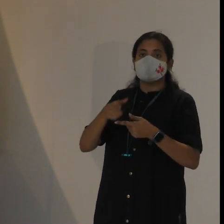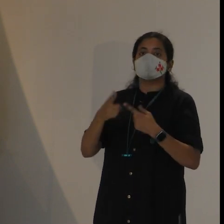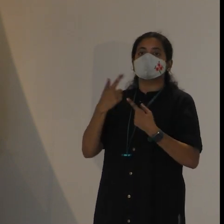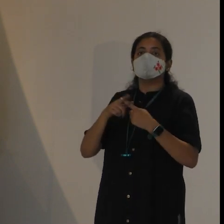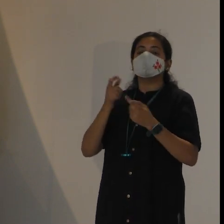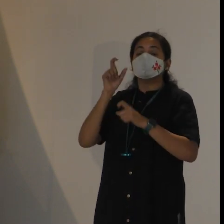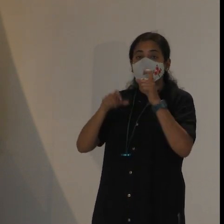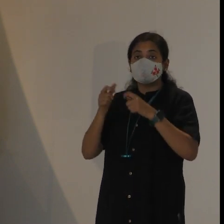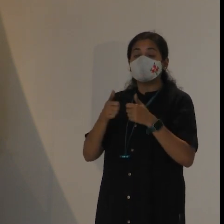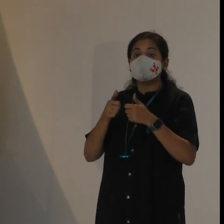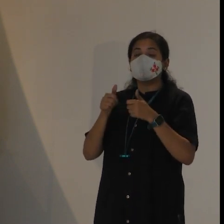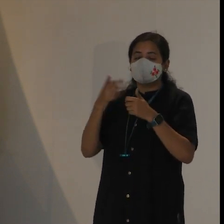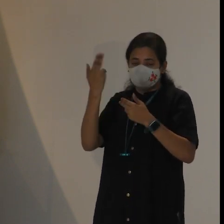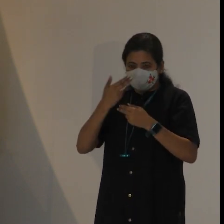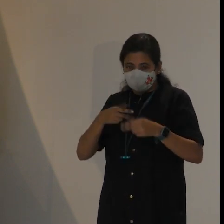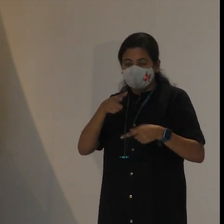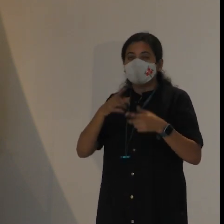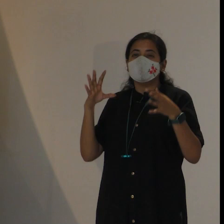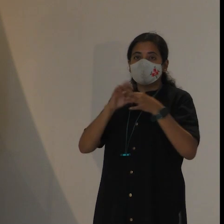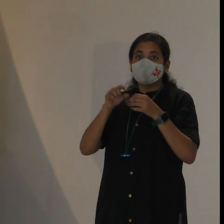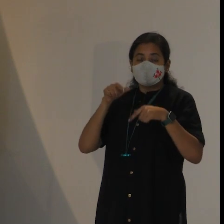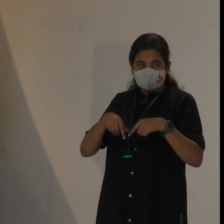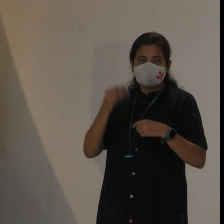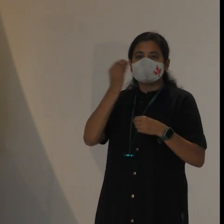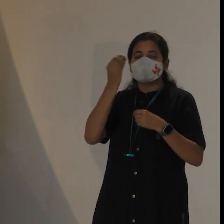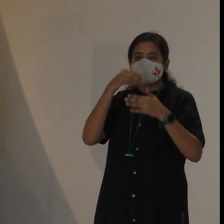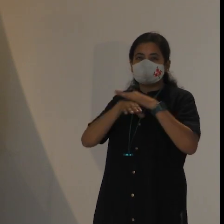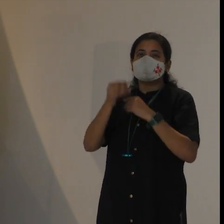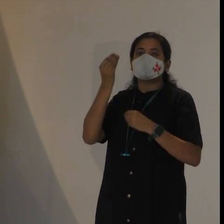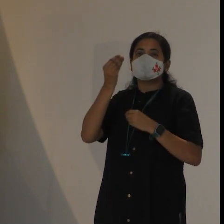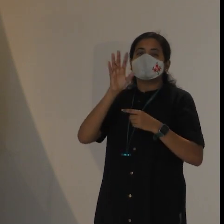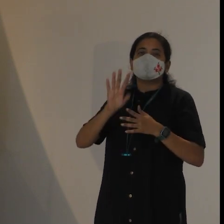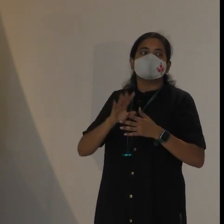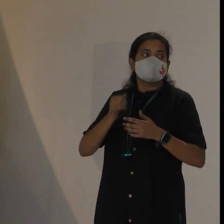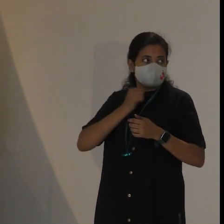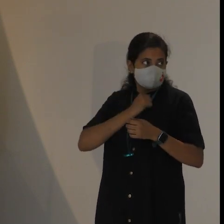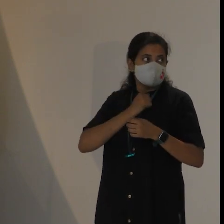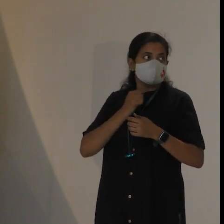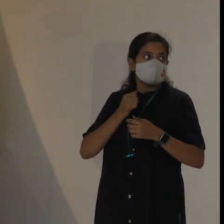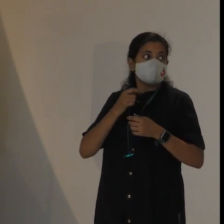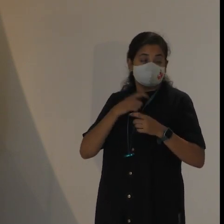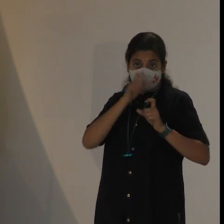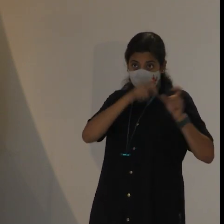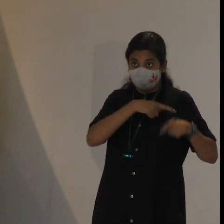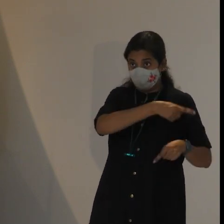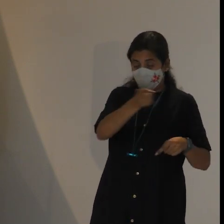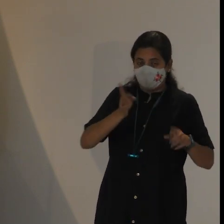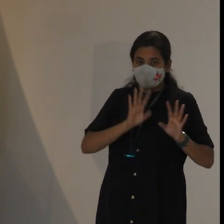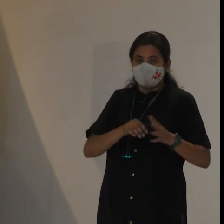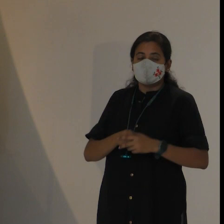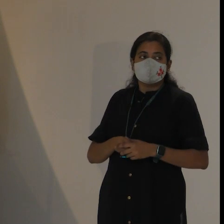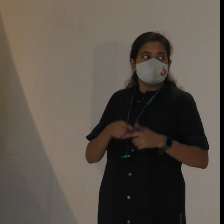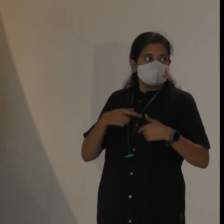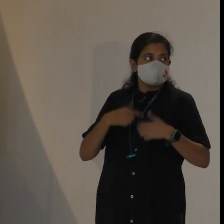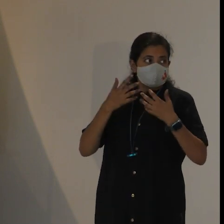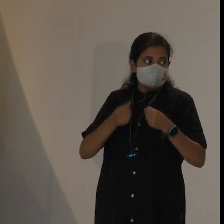as the state of the art, looks like. But now we kind of move on to my co-panelists over here. I would